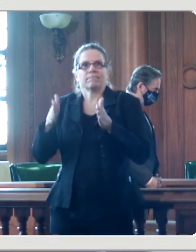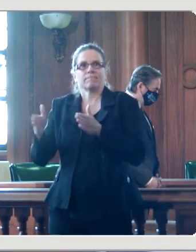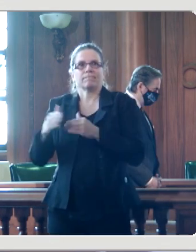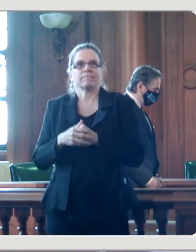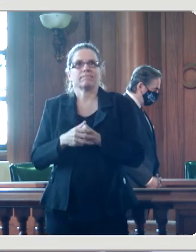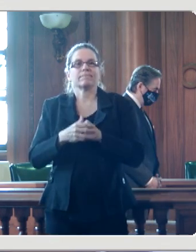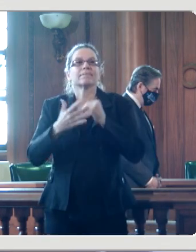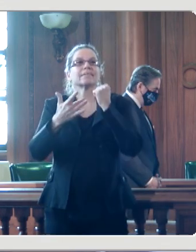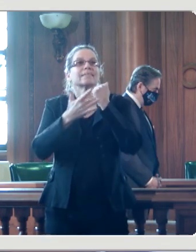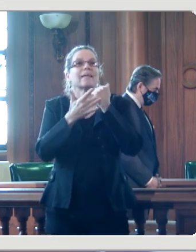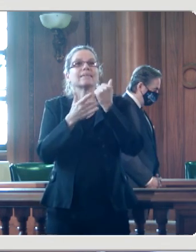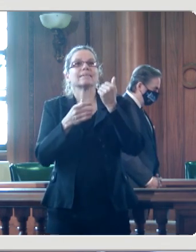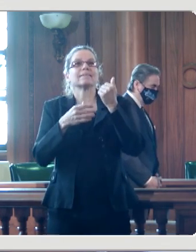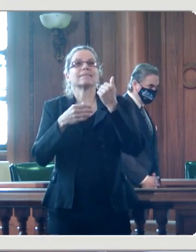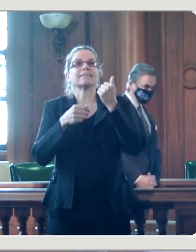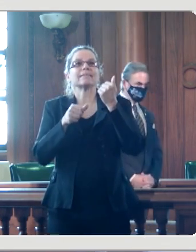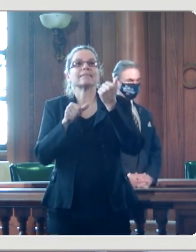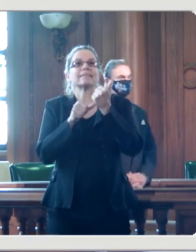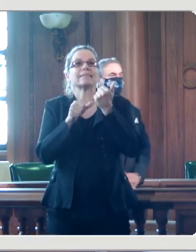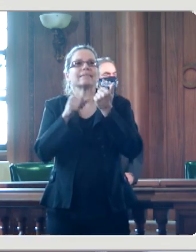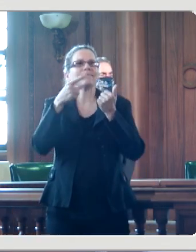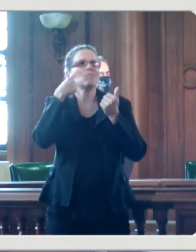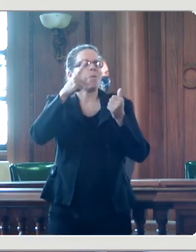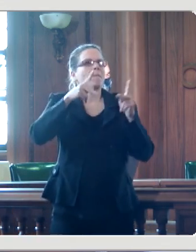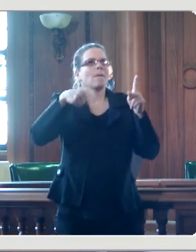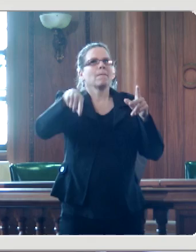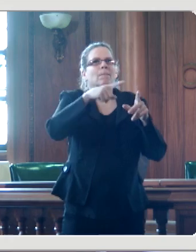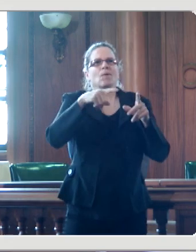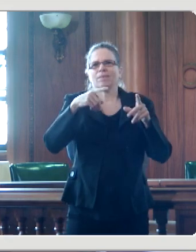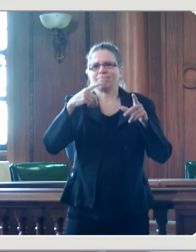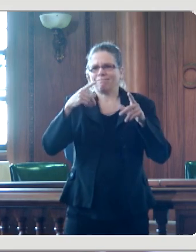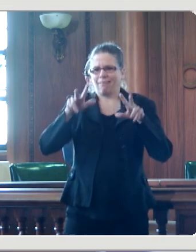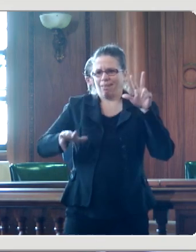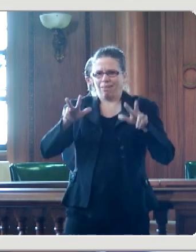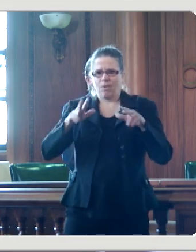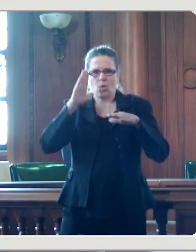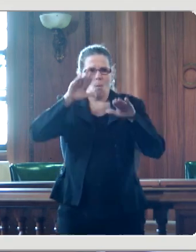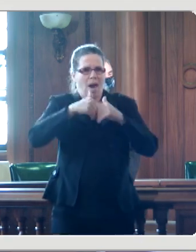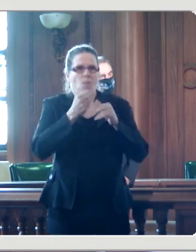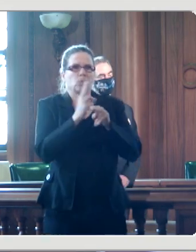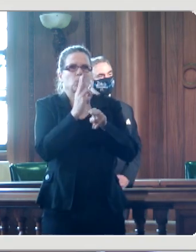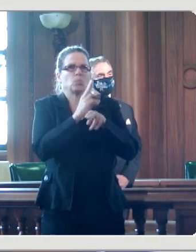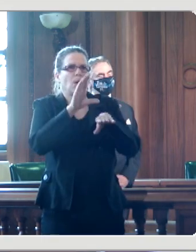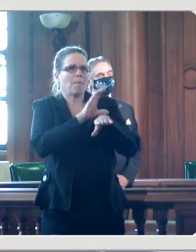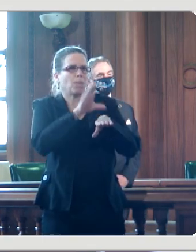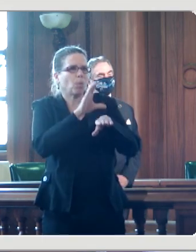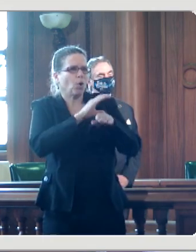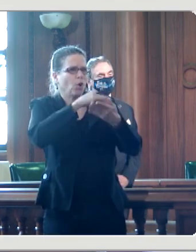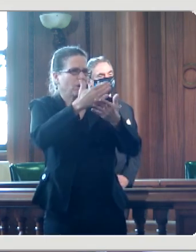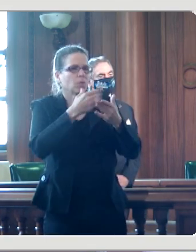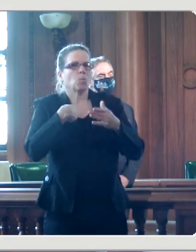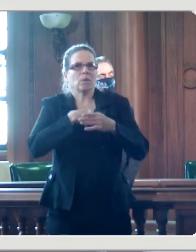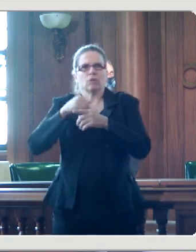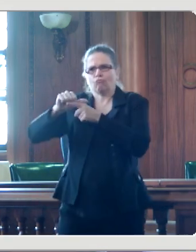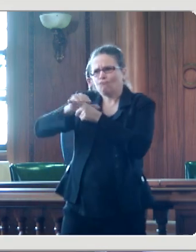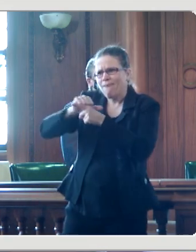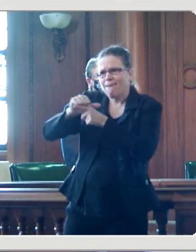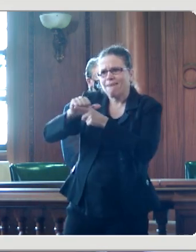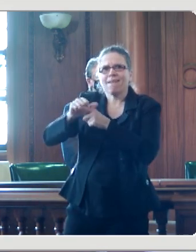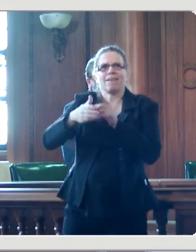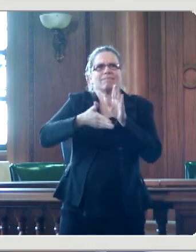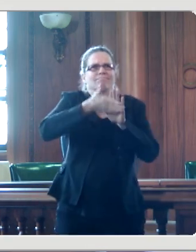professional technical assistance to those small businesses and nonprofits that ultimately don't necessarily have